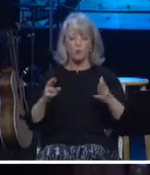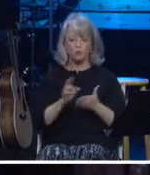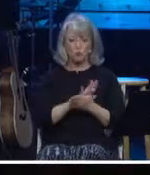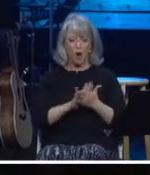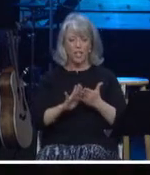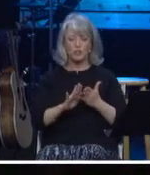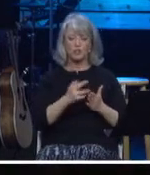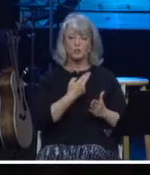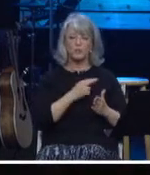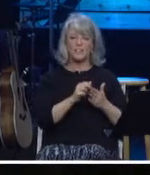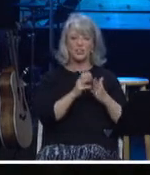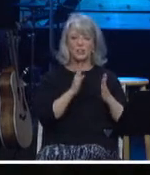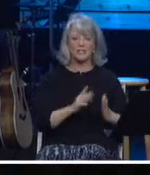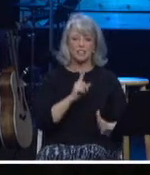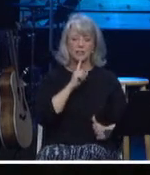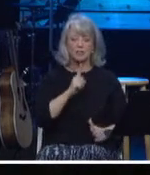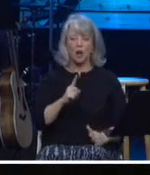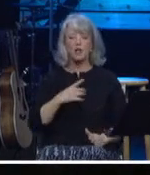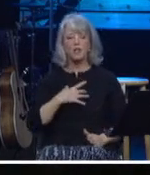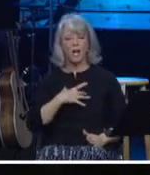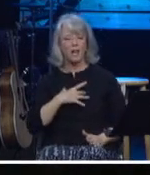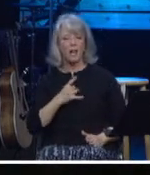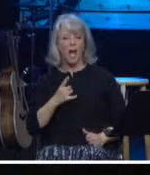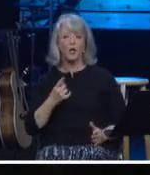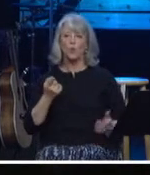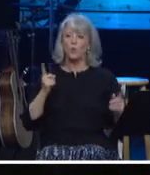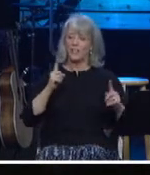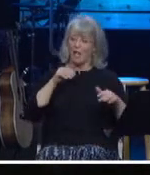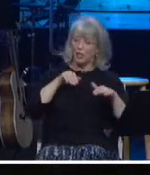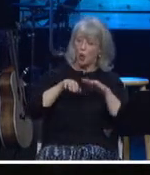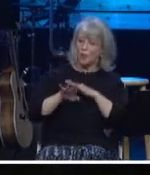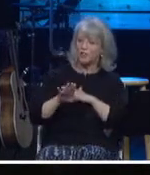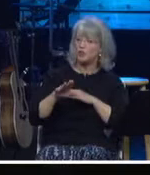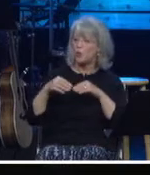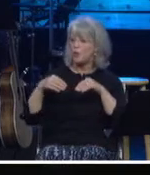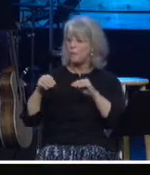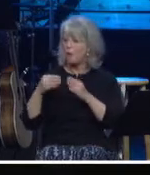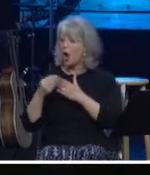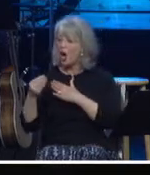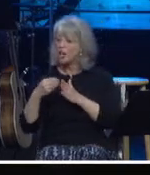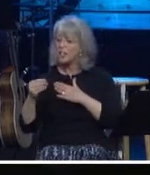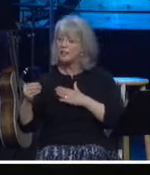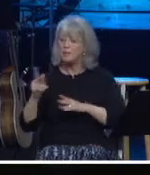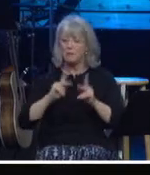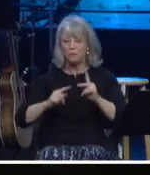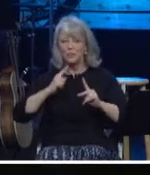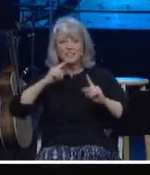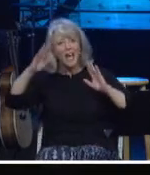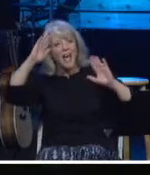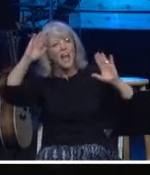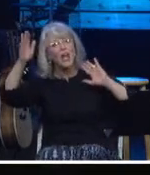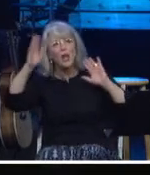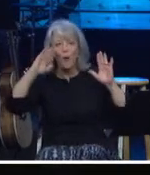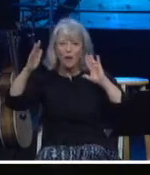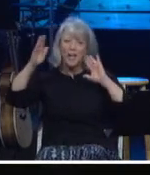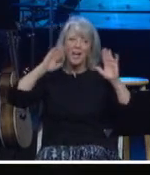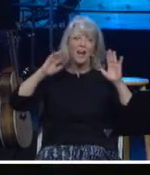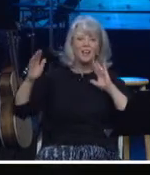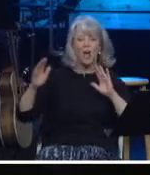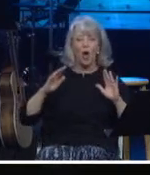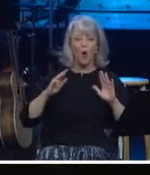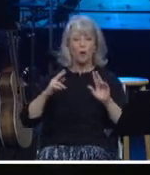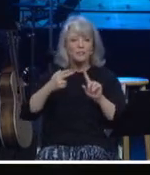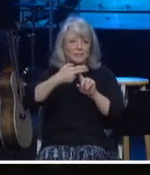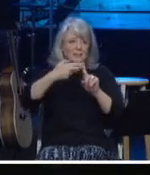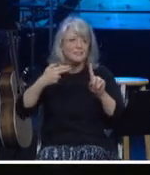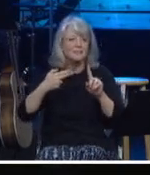They like respectful greetings in the marketplaces. They love to be called by exalted titles. They love the praise that